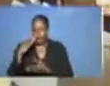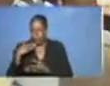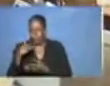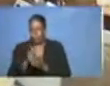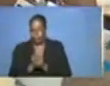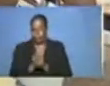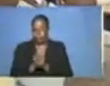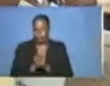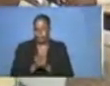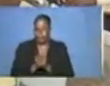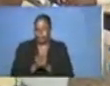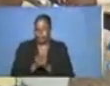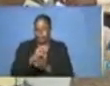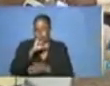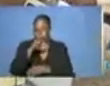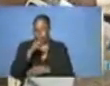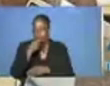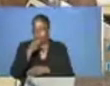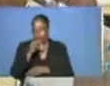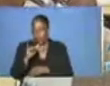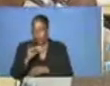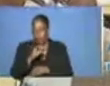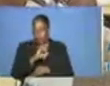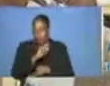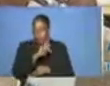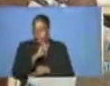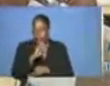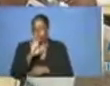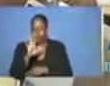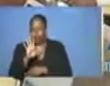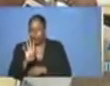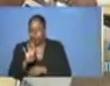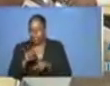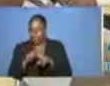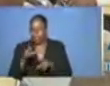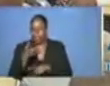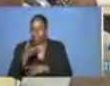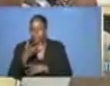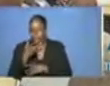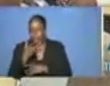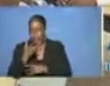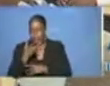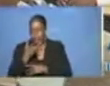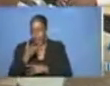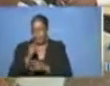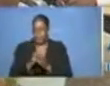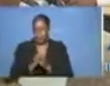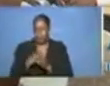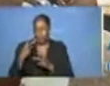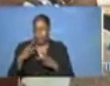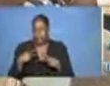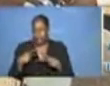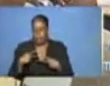The Johnny Cake, which is a staple also from the Bahamas, we have that in four different flavors. It's an original cornmeal. We put a southern twist to that. We have it